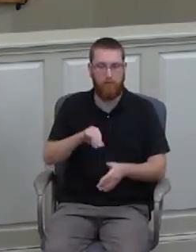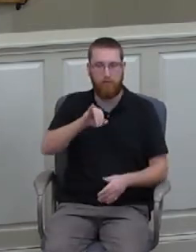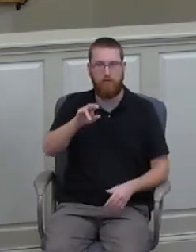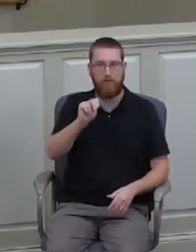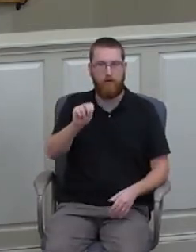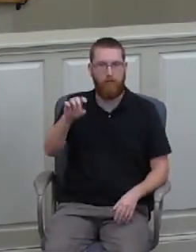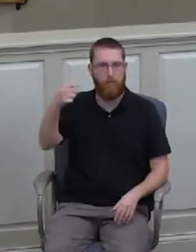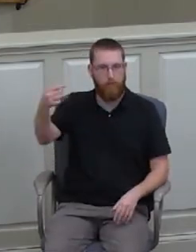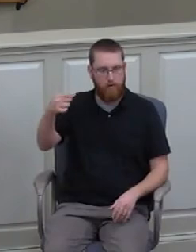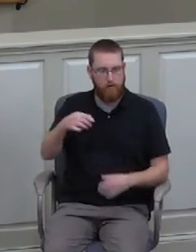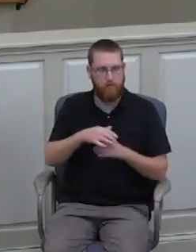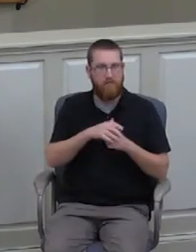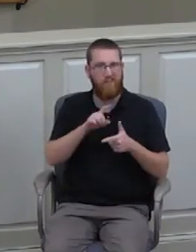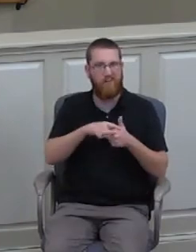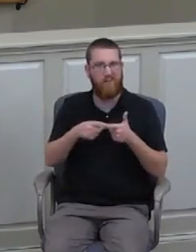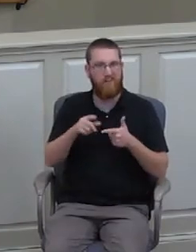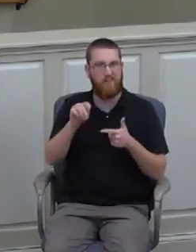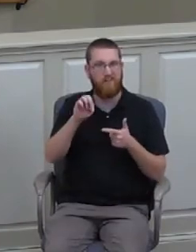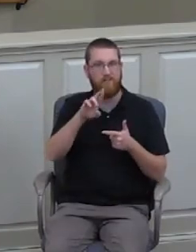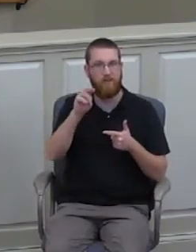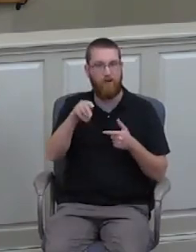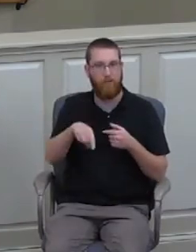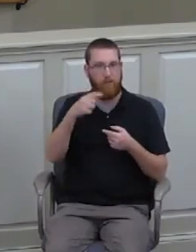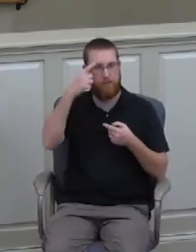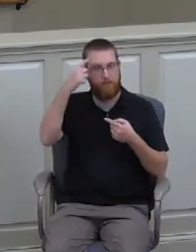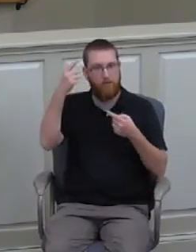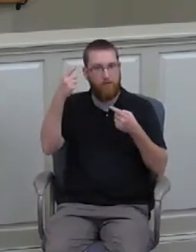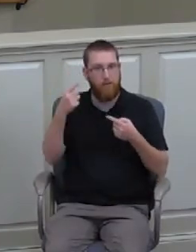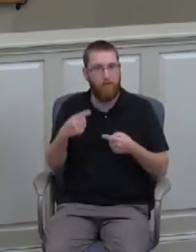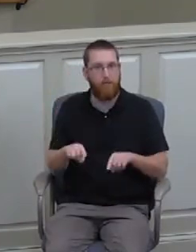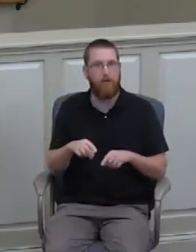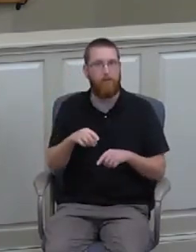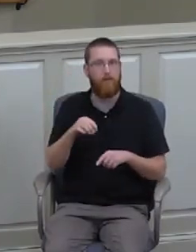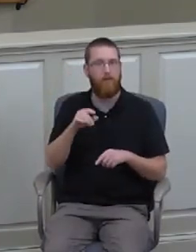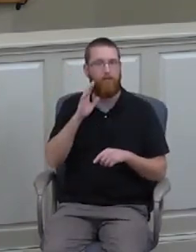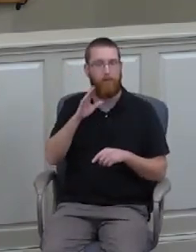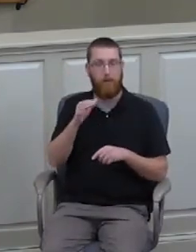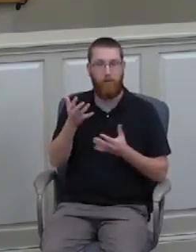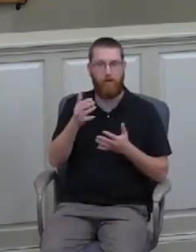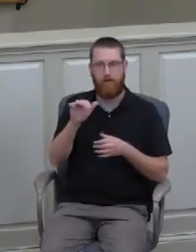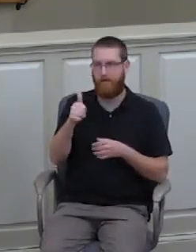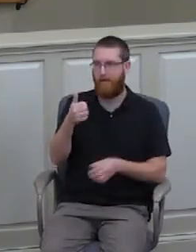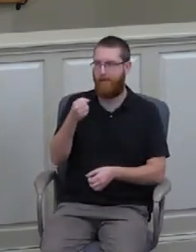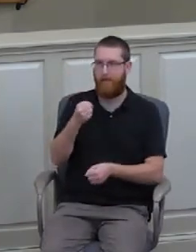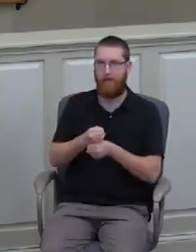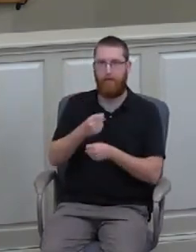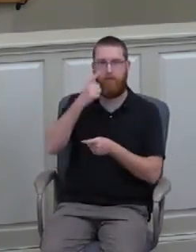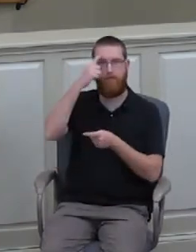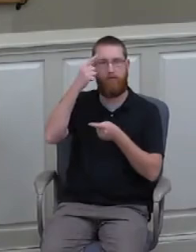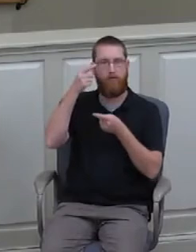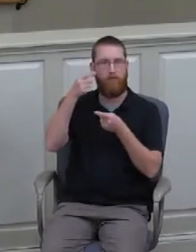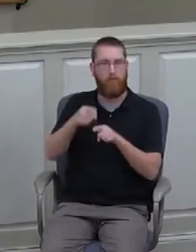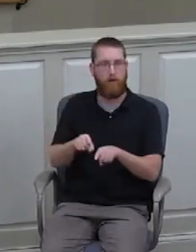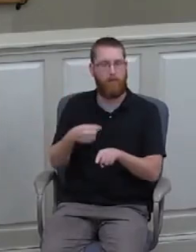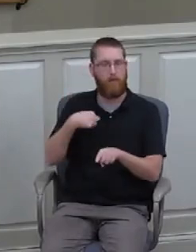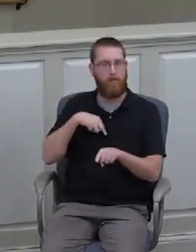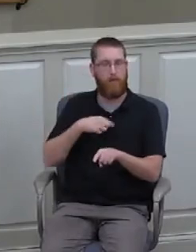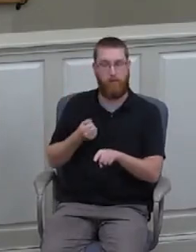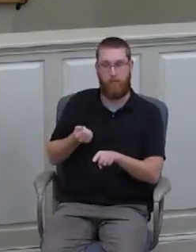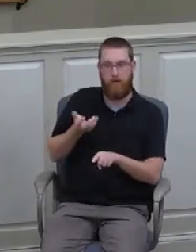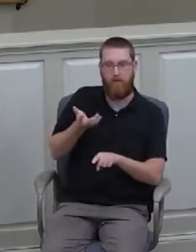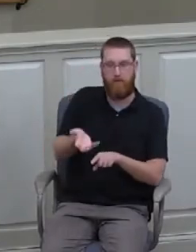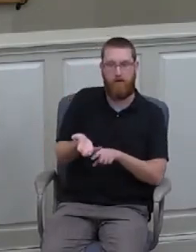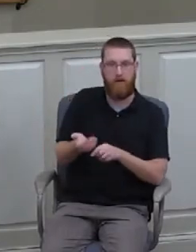And the term of the agreement would be a 10-year term. However, we provide